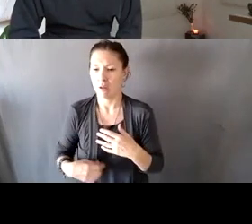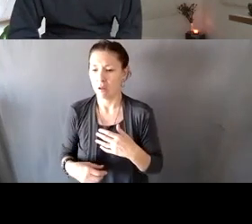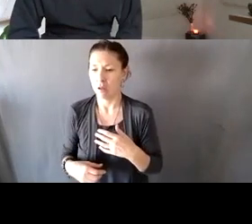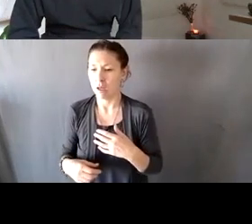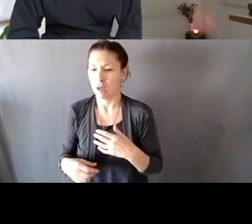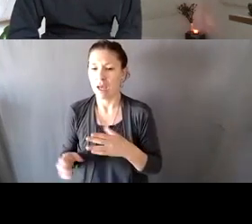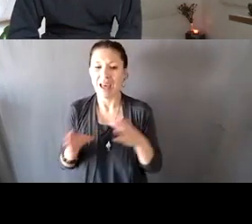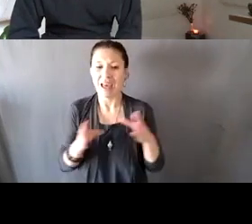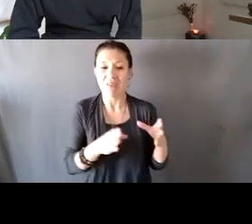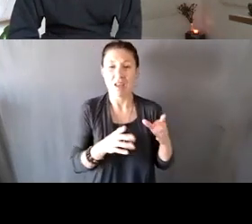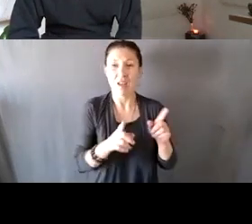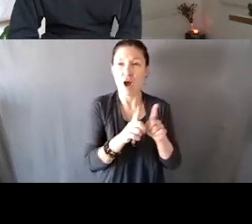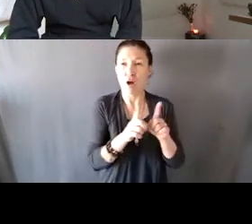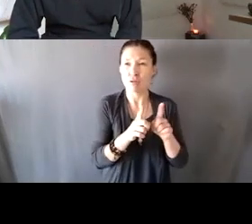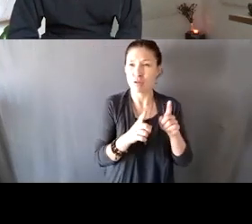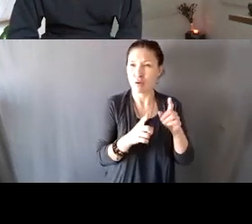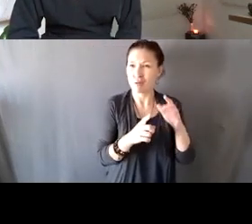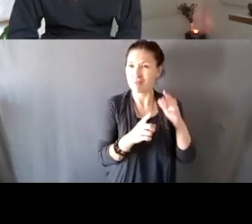Beautiful.